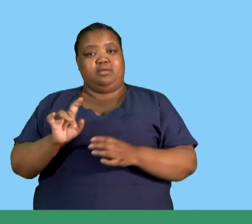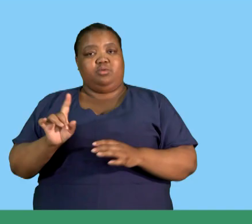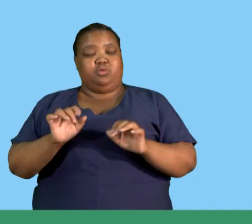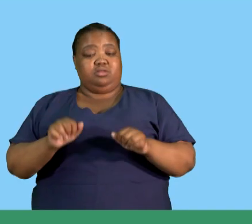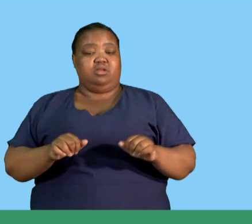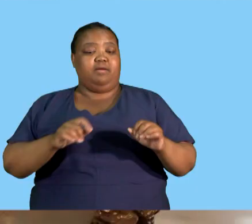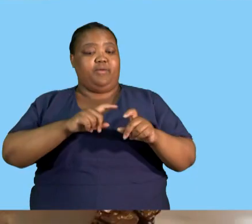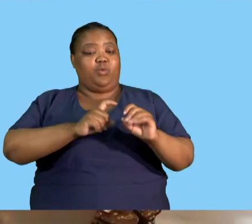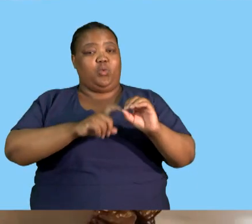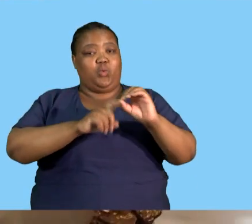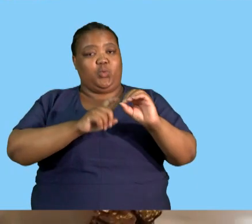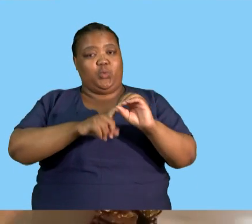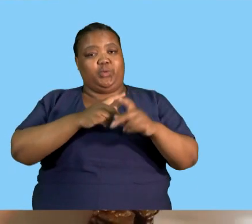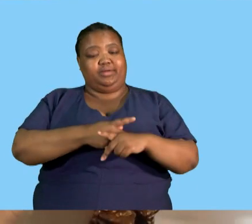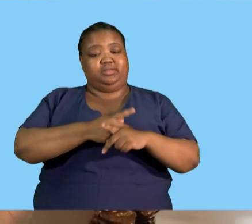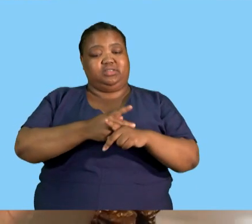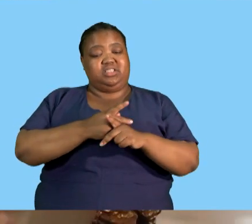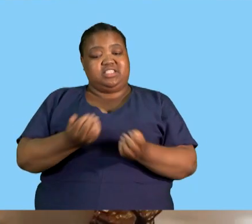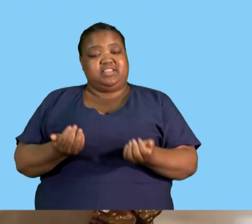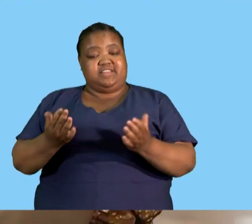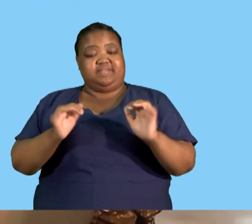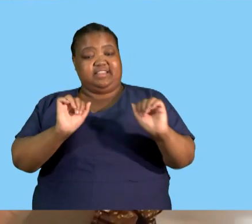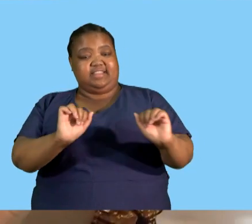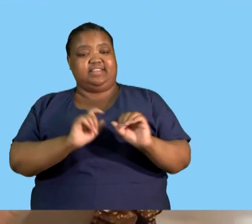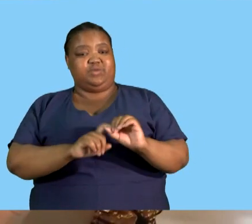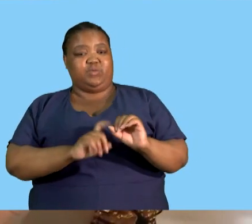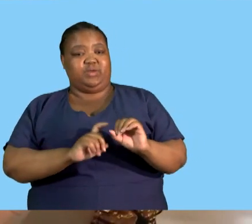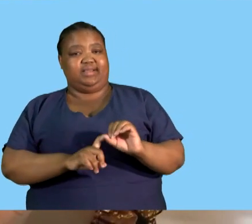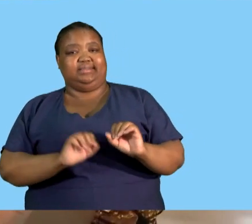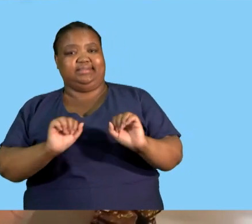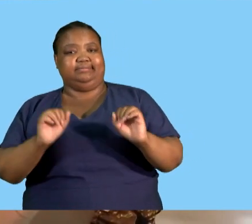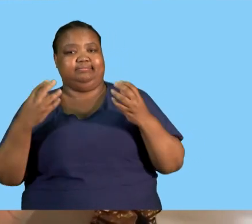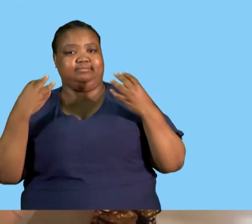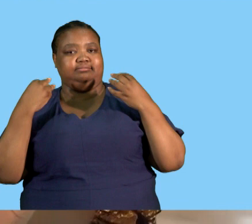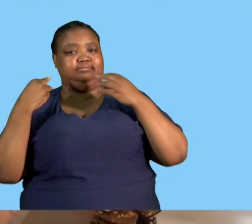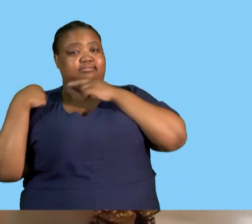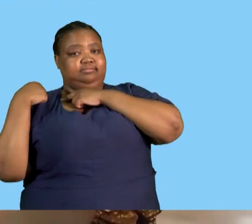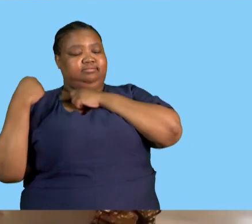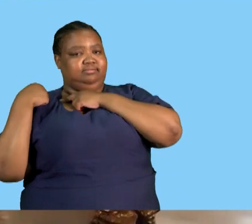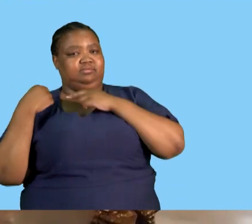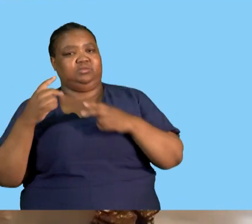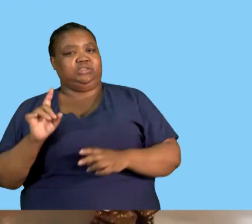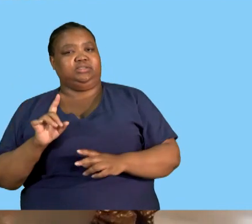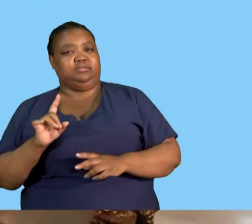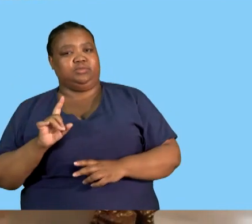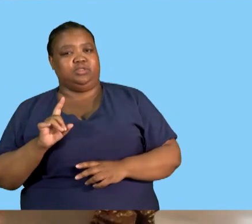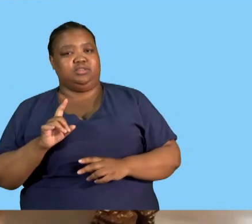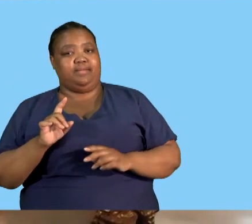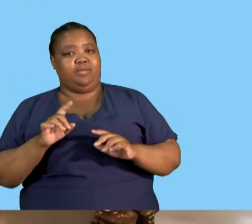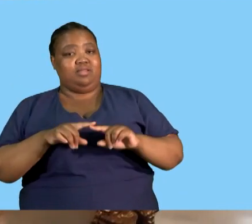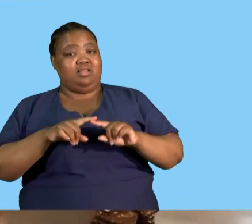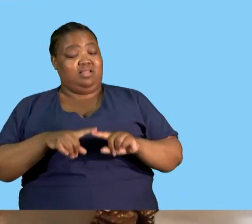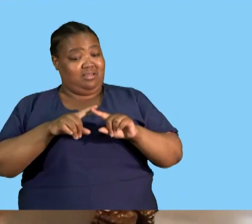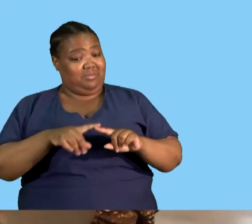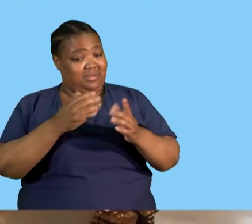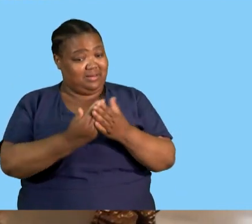the kind of suppliers using that, the quality of the product or the quality of the service or reliability. Right.